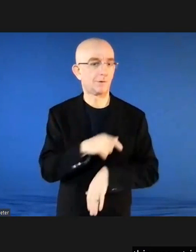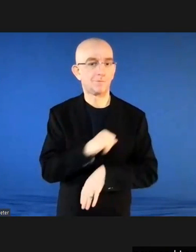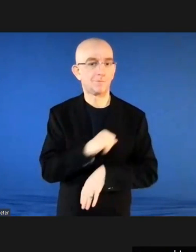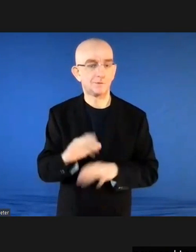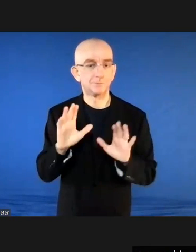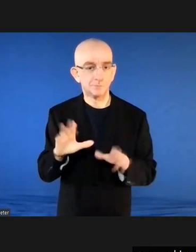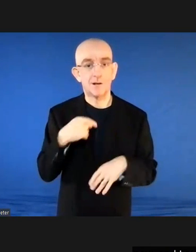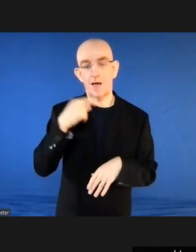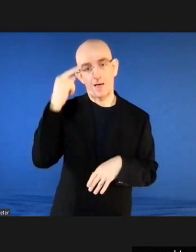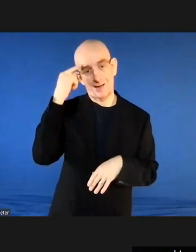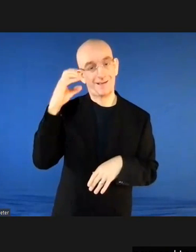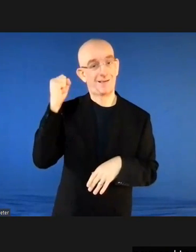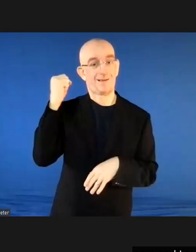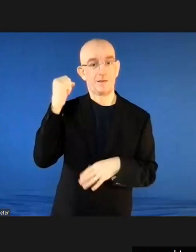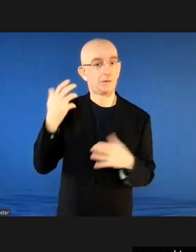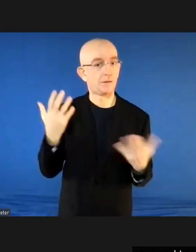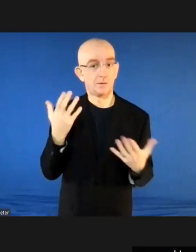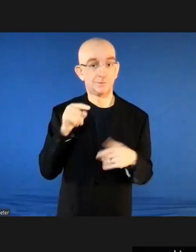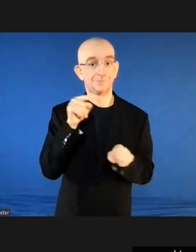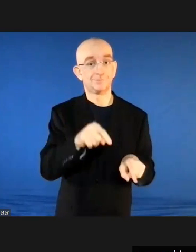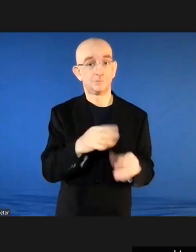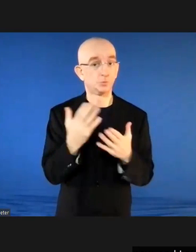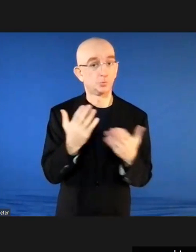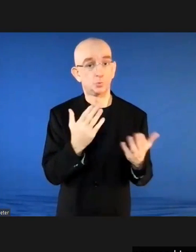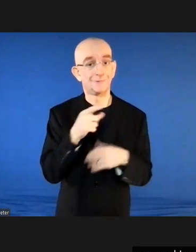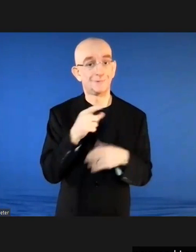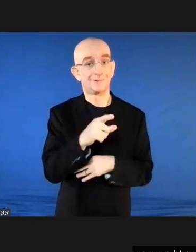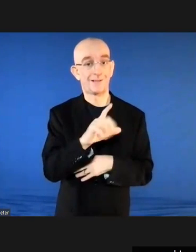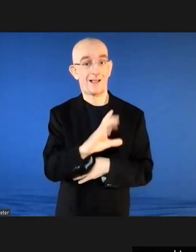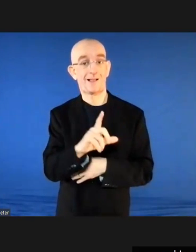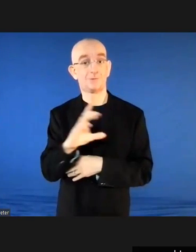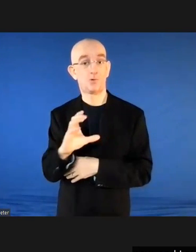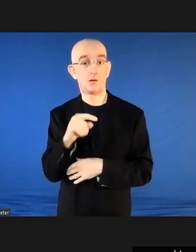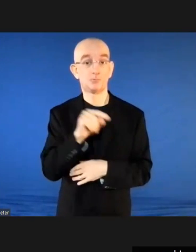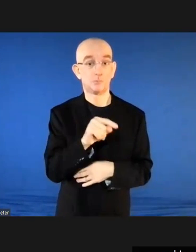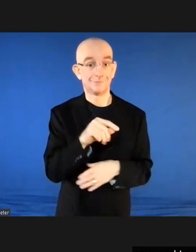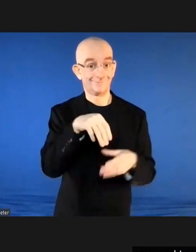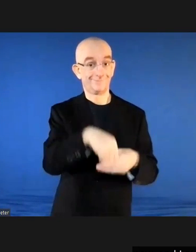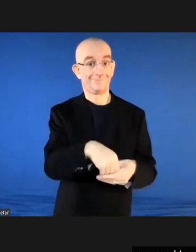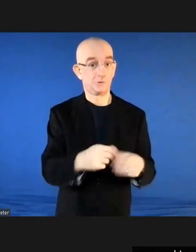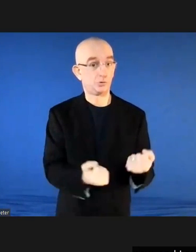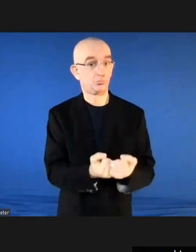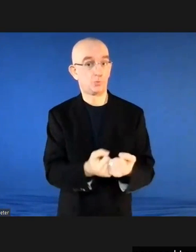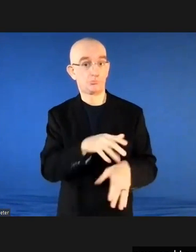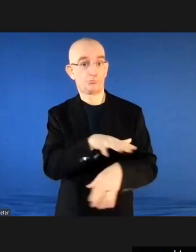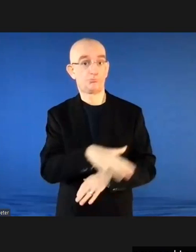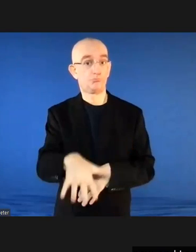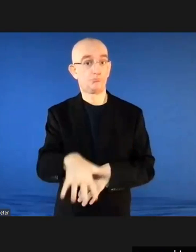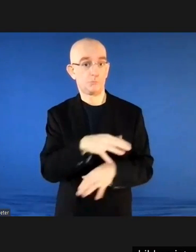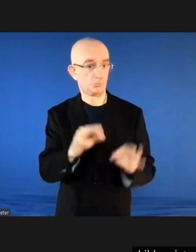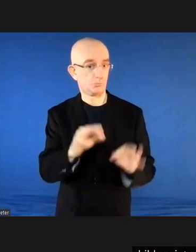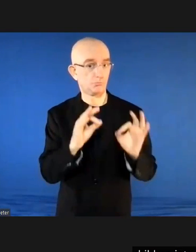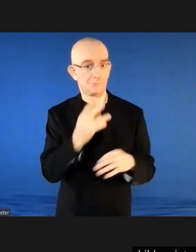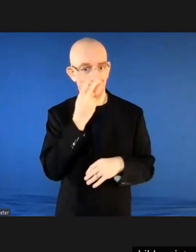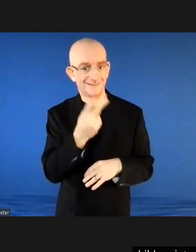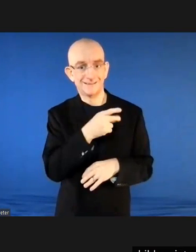wonderful environment because heads and teachers were really warm and welcoming. There were signs up around welcoming children with disabilities, and there were quite